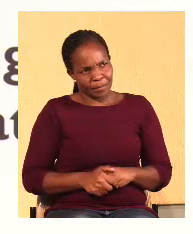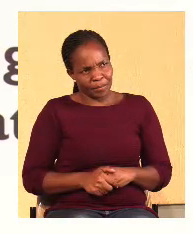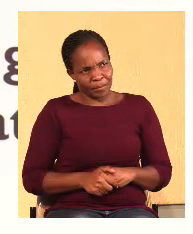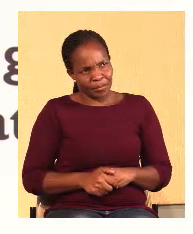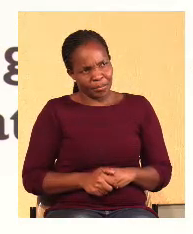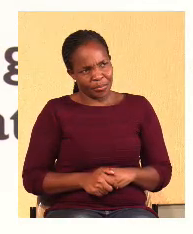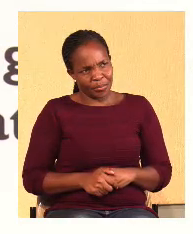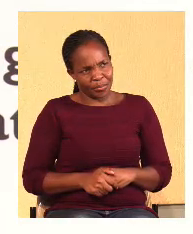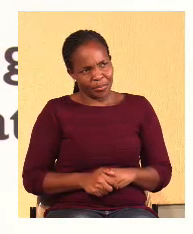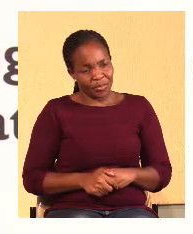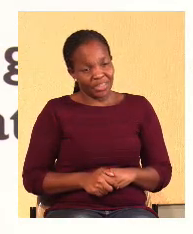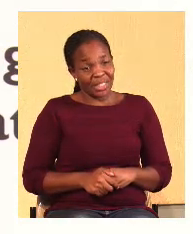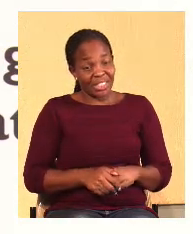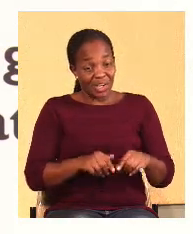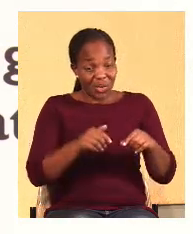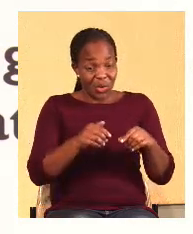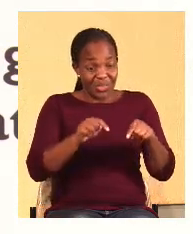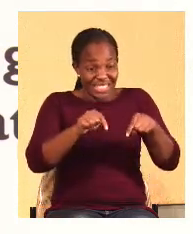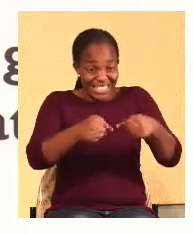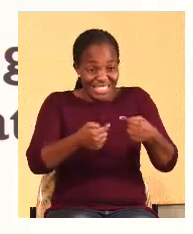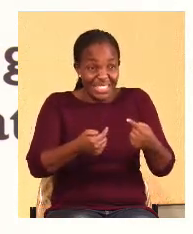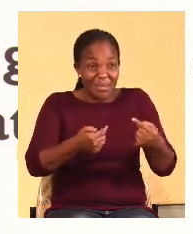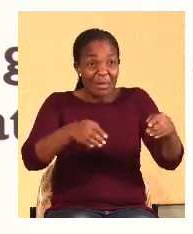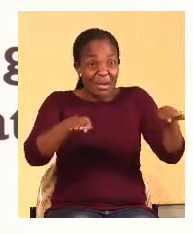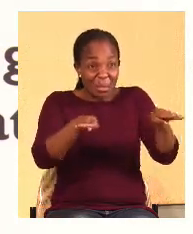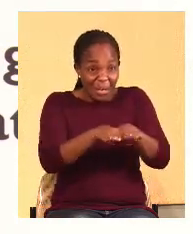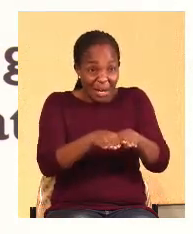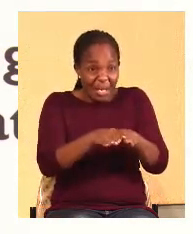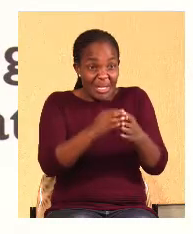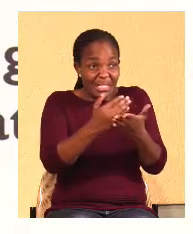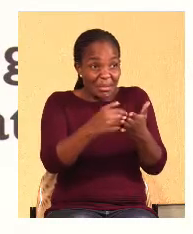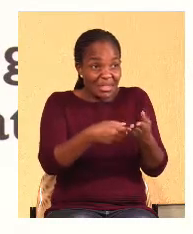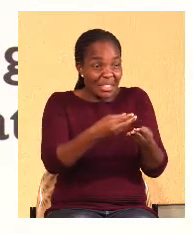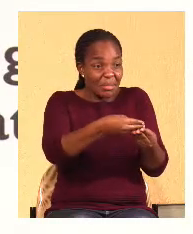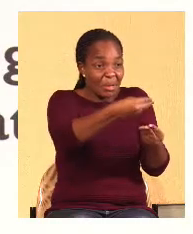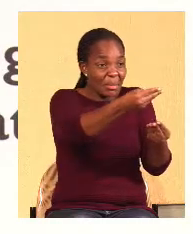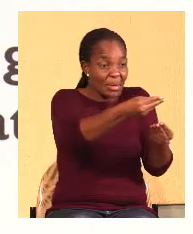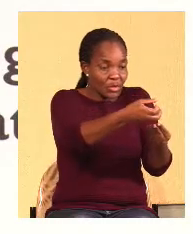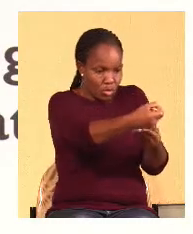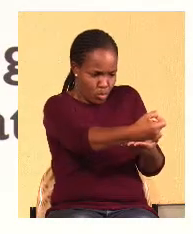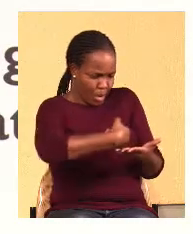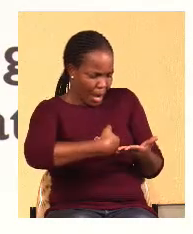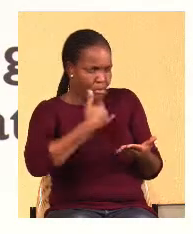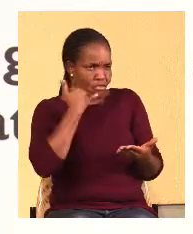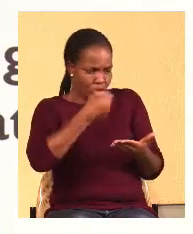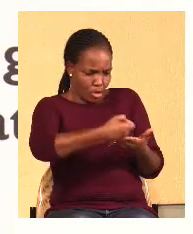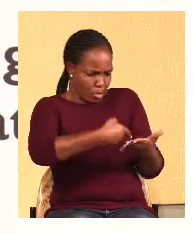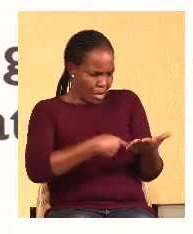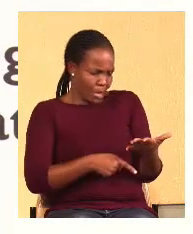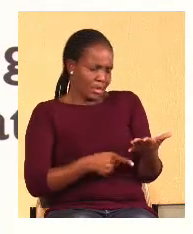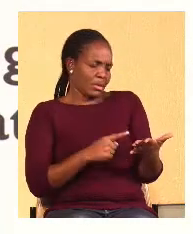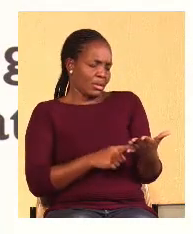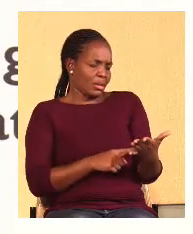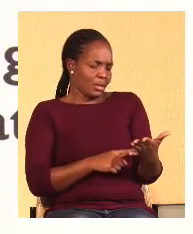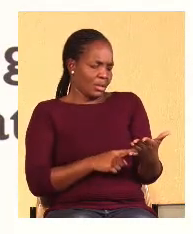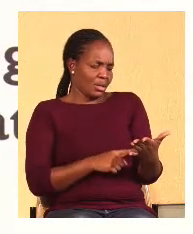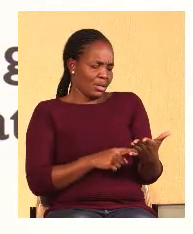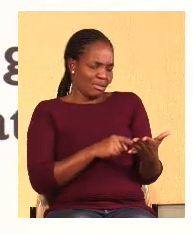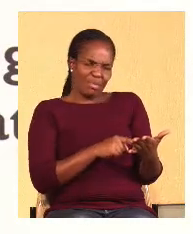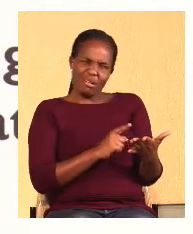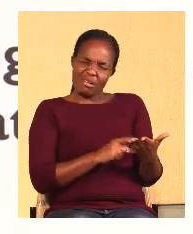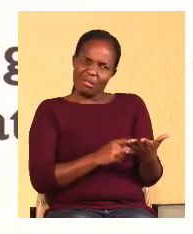is what you're about to do, whether it is that you are distributing something that you've just received from someone, is it about to cause